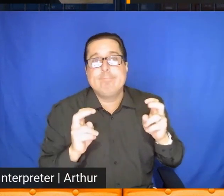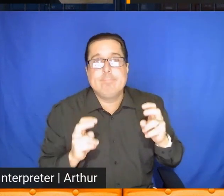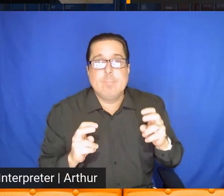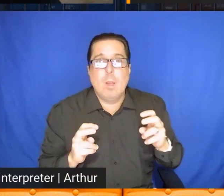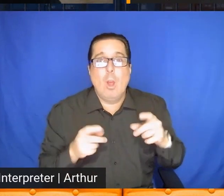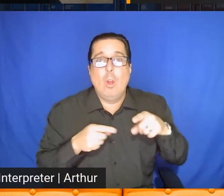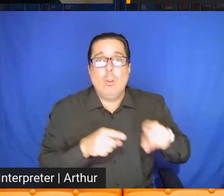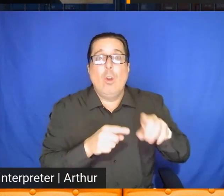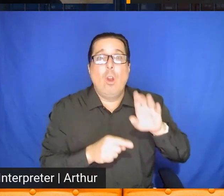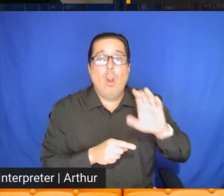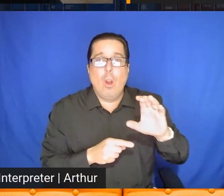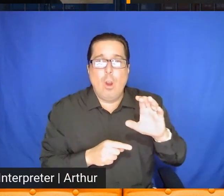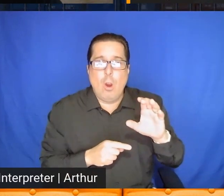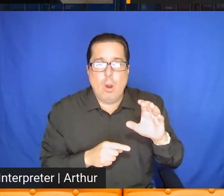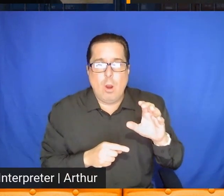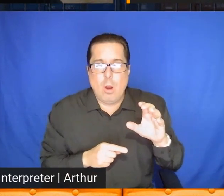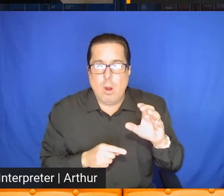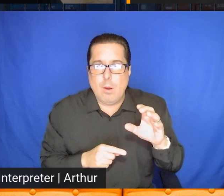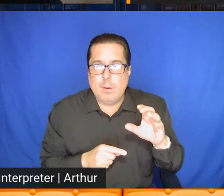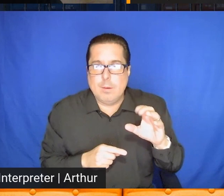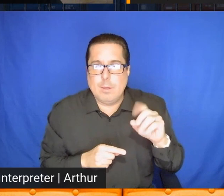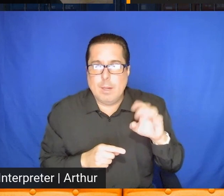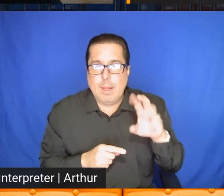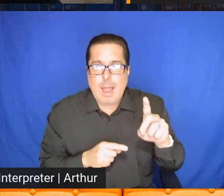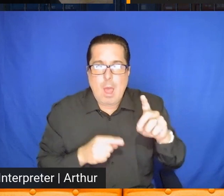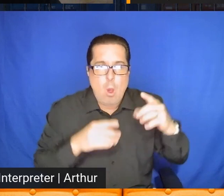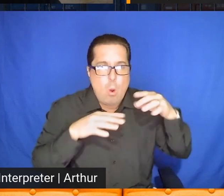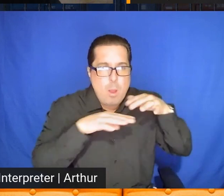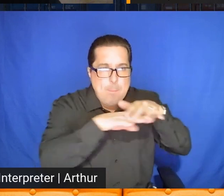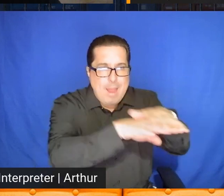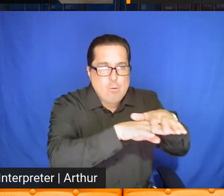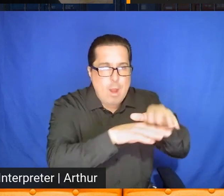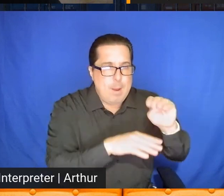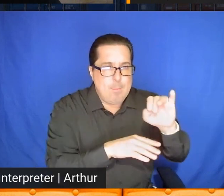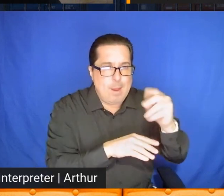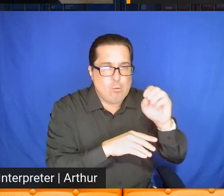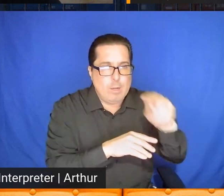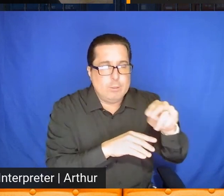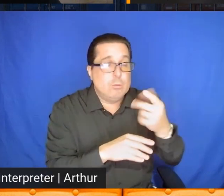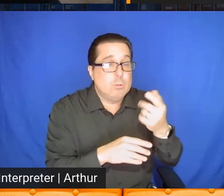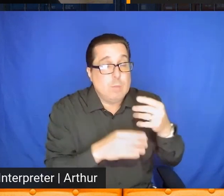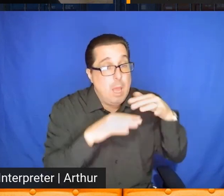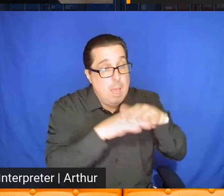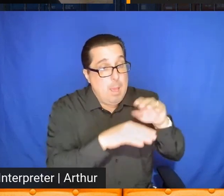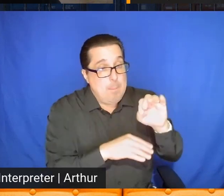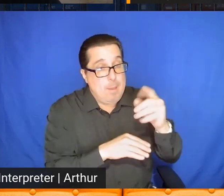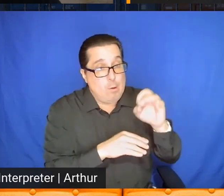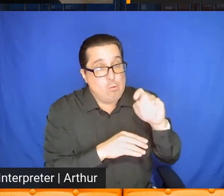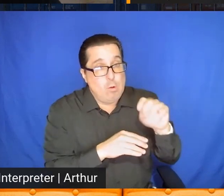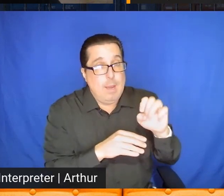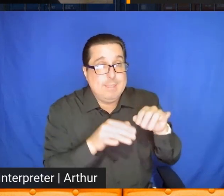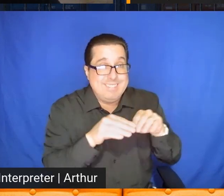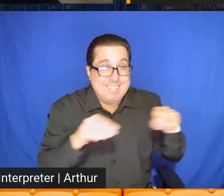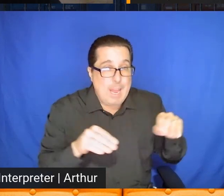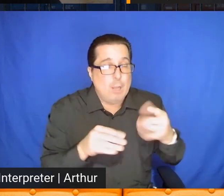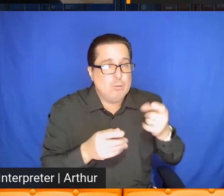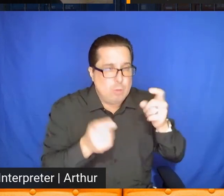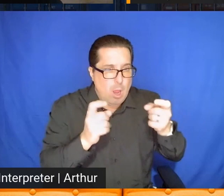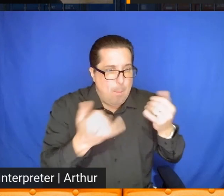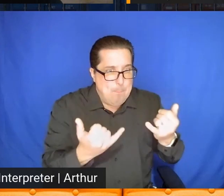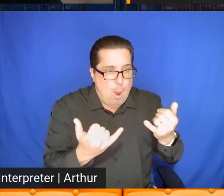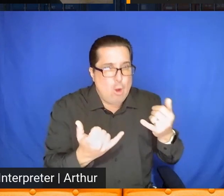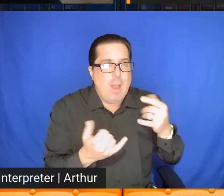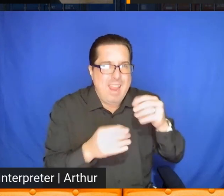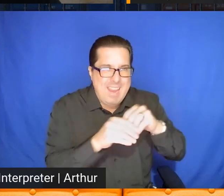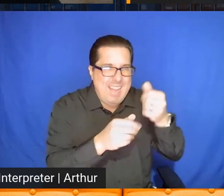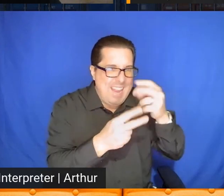during your cloud migration or during your phases of cloud adoption. So either we're in a migrate stage, maybe we're modernizing. In either of those